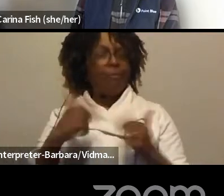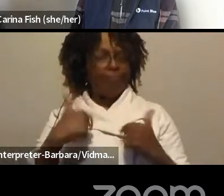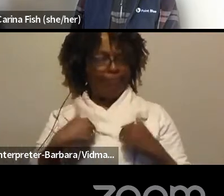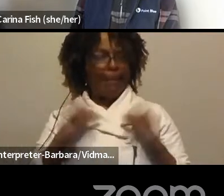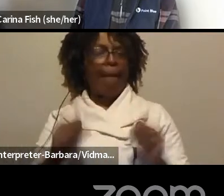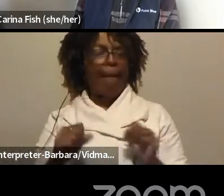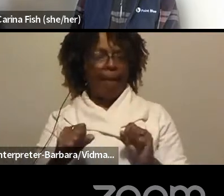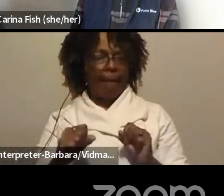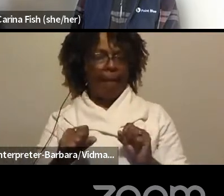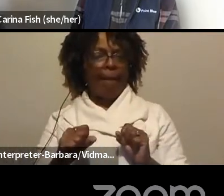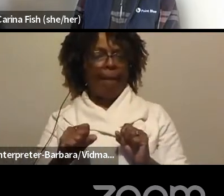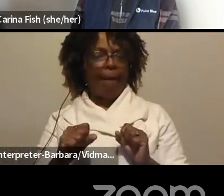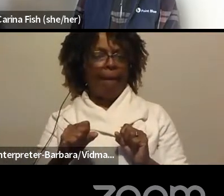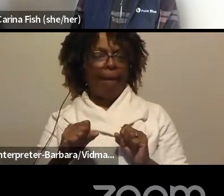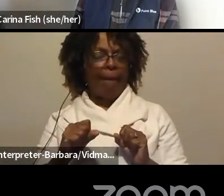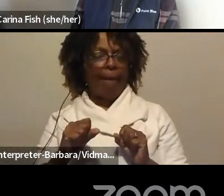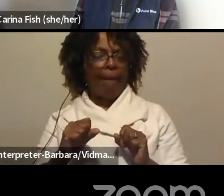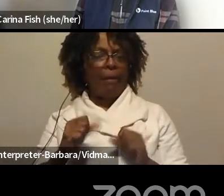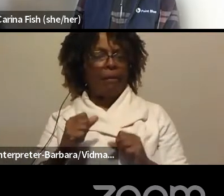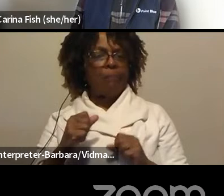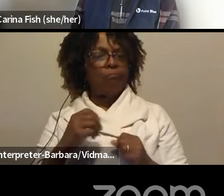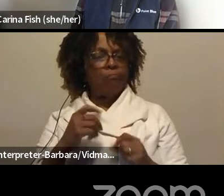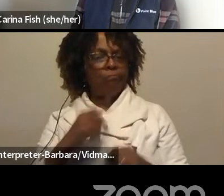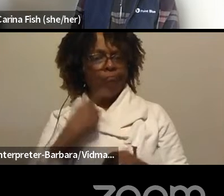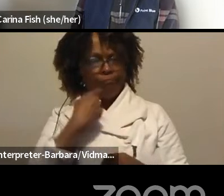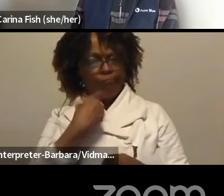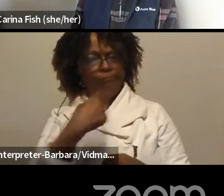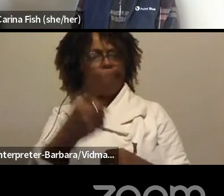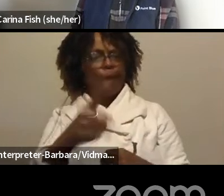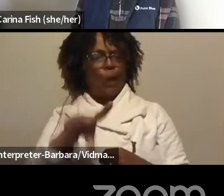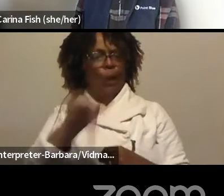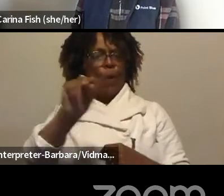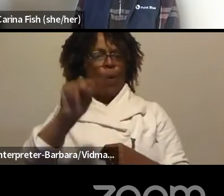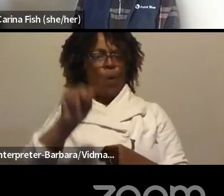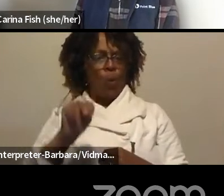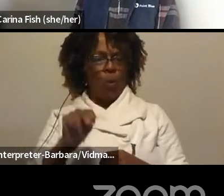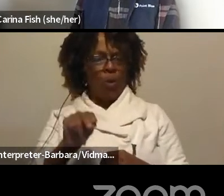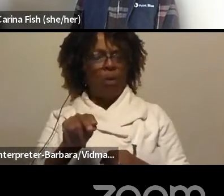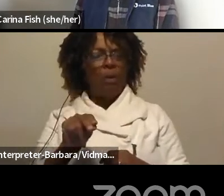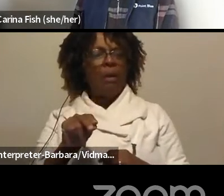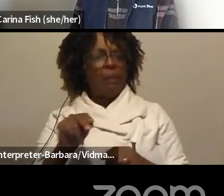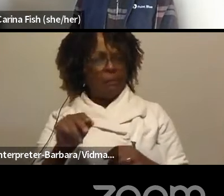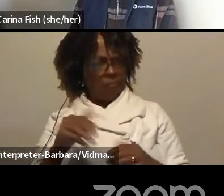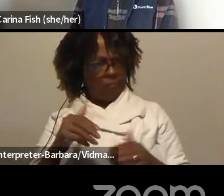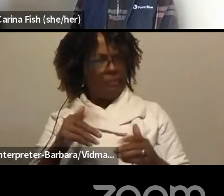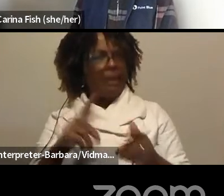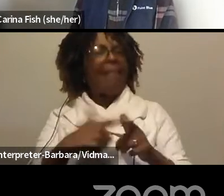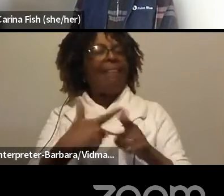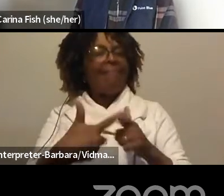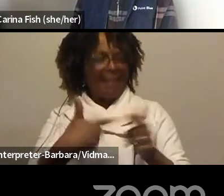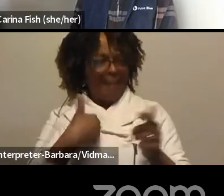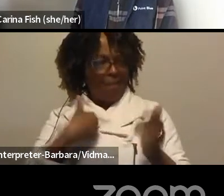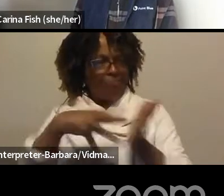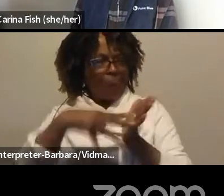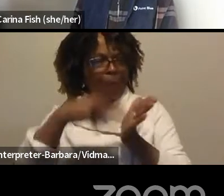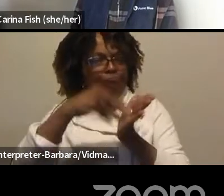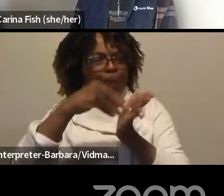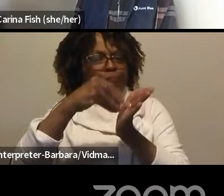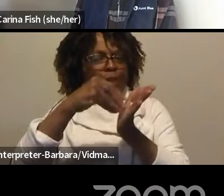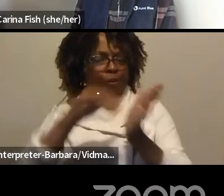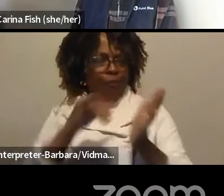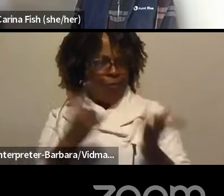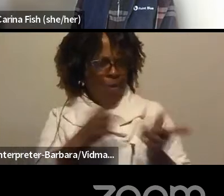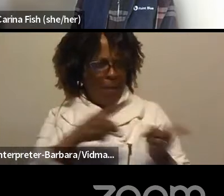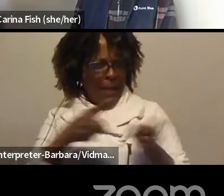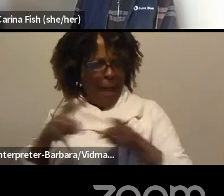voice my concerns about what was happening. And ultimately, the